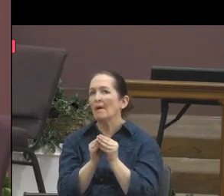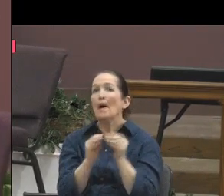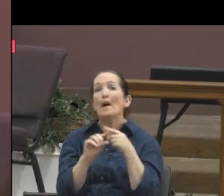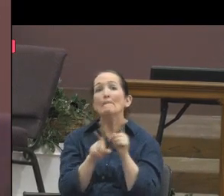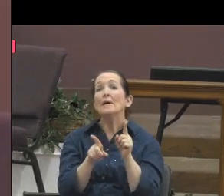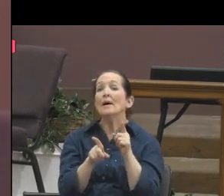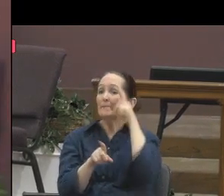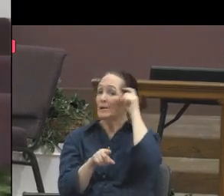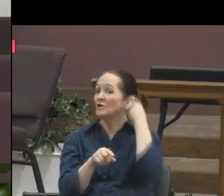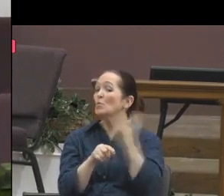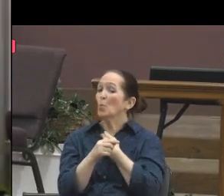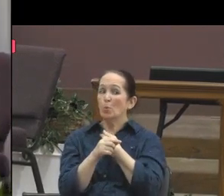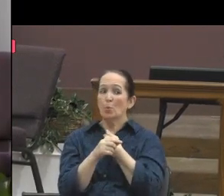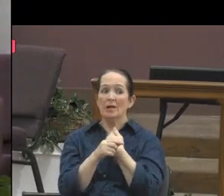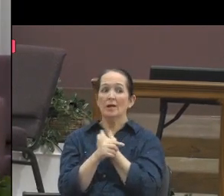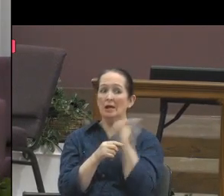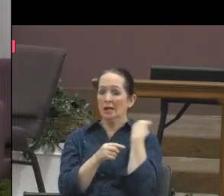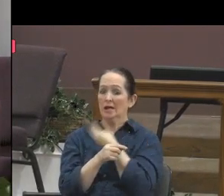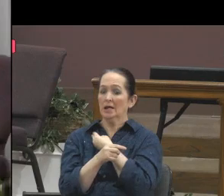Yet because we are different,